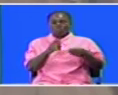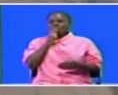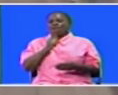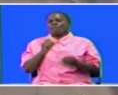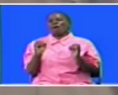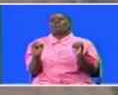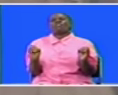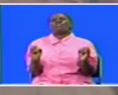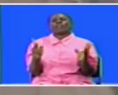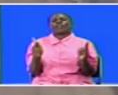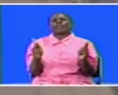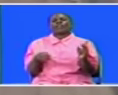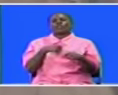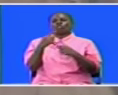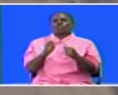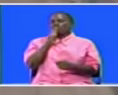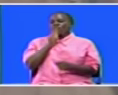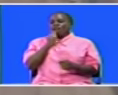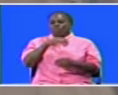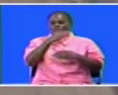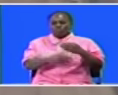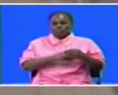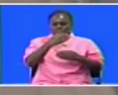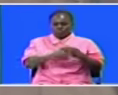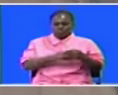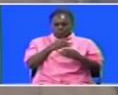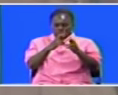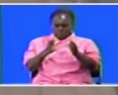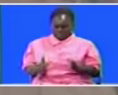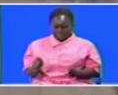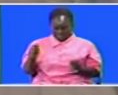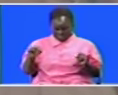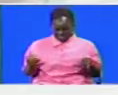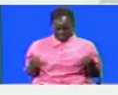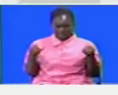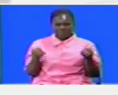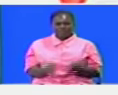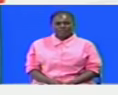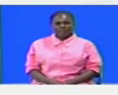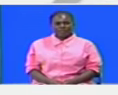sawa. Tuendelee namna hiyo. Duncan Hemba, KTN.